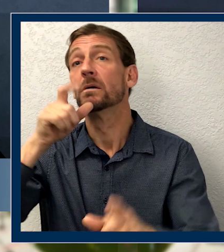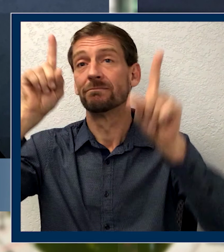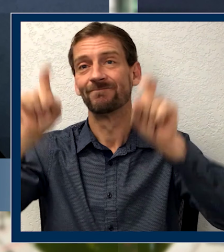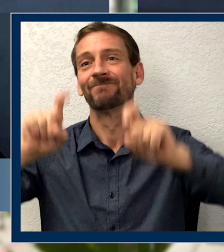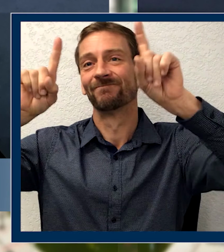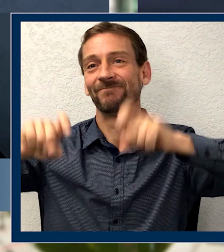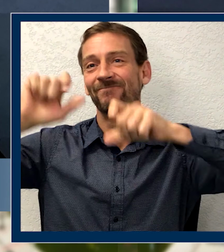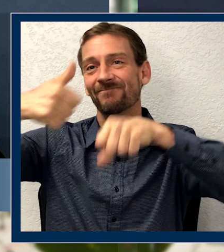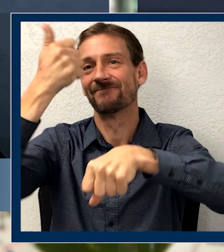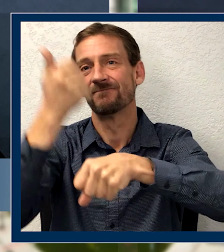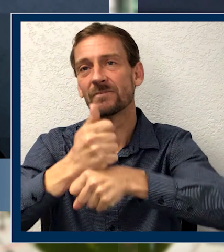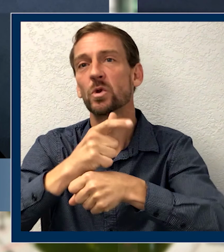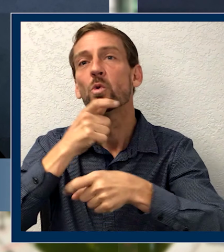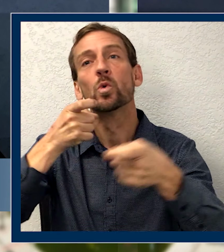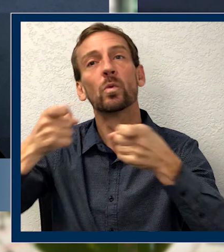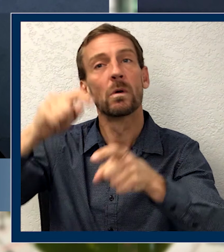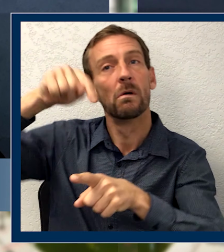testing